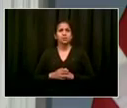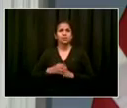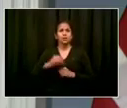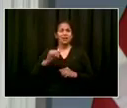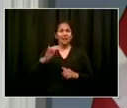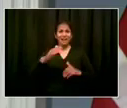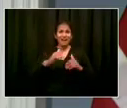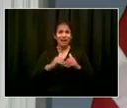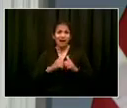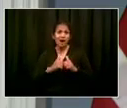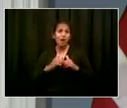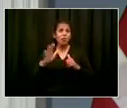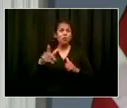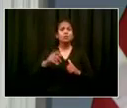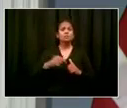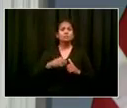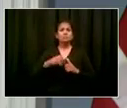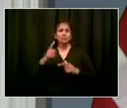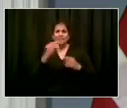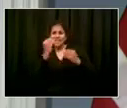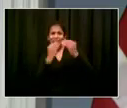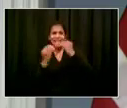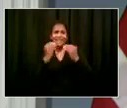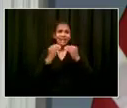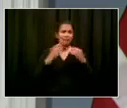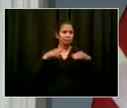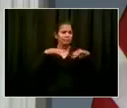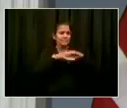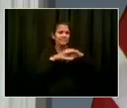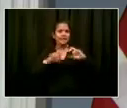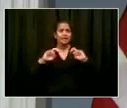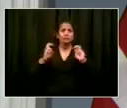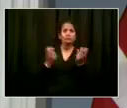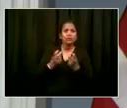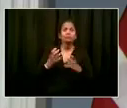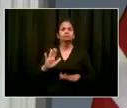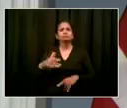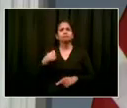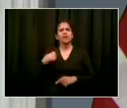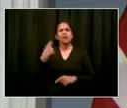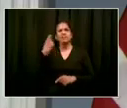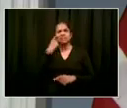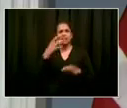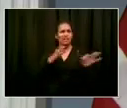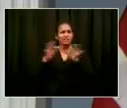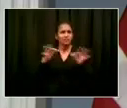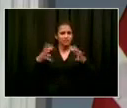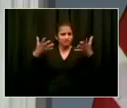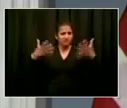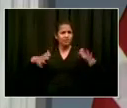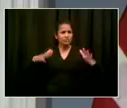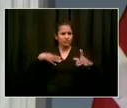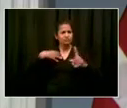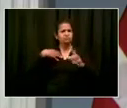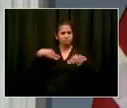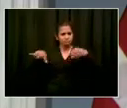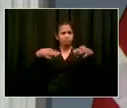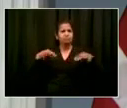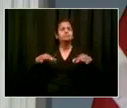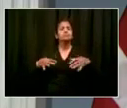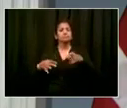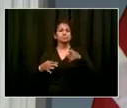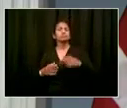safe are the ones that we've described. But it's very important that there is